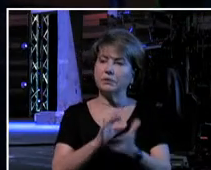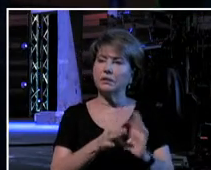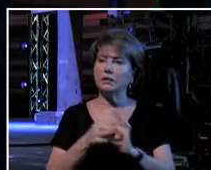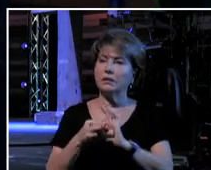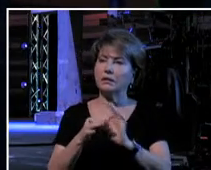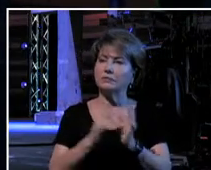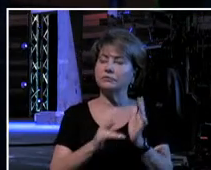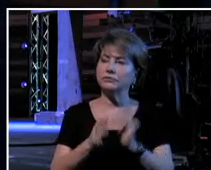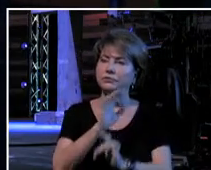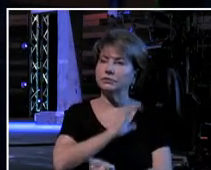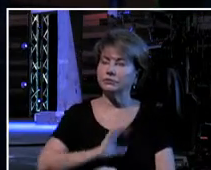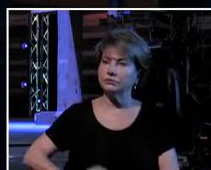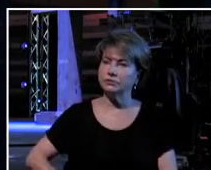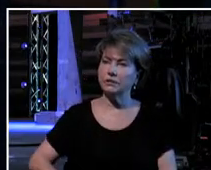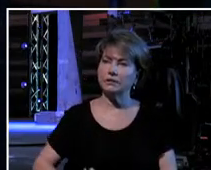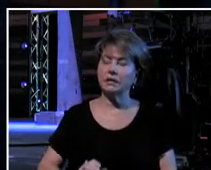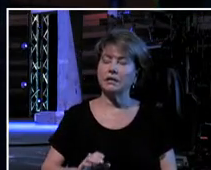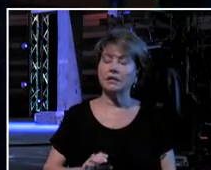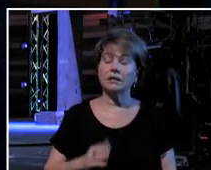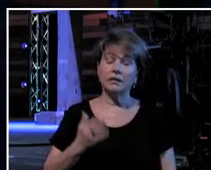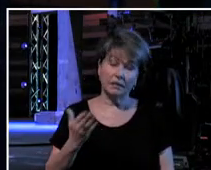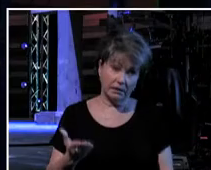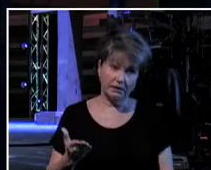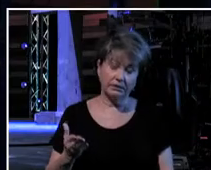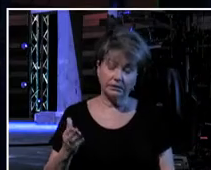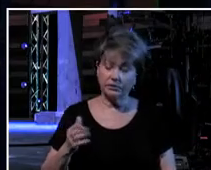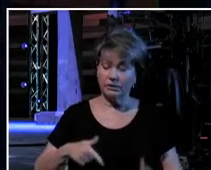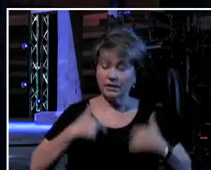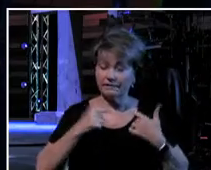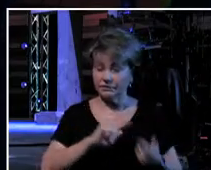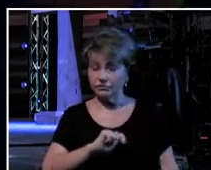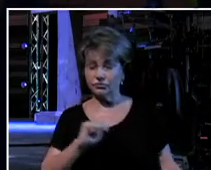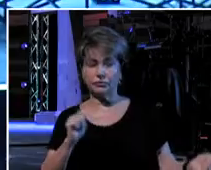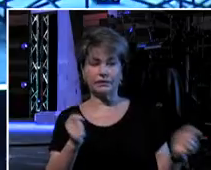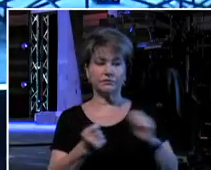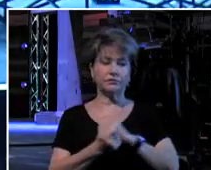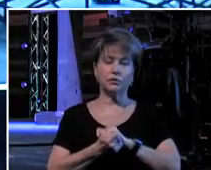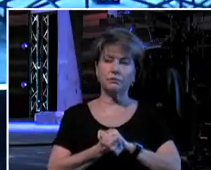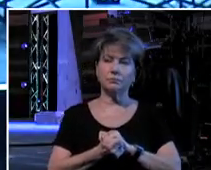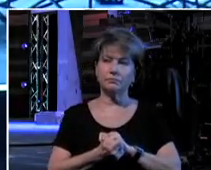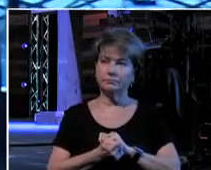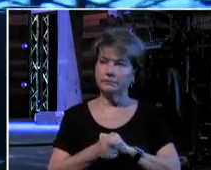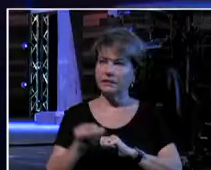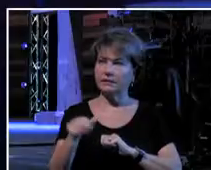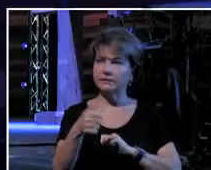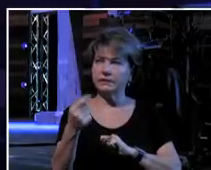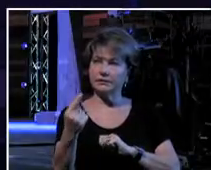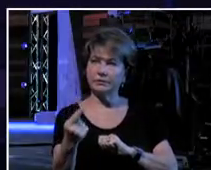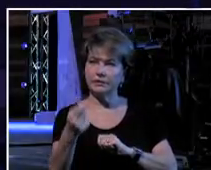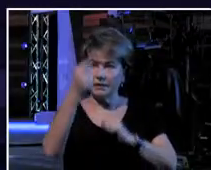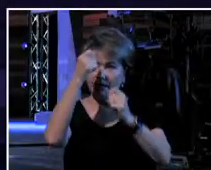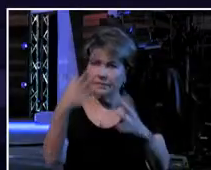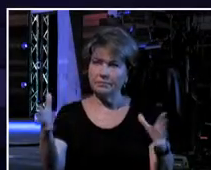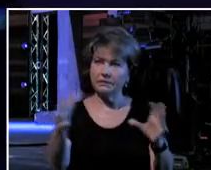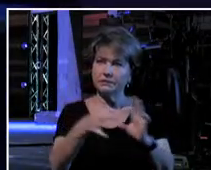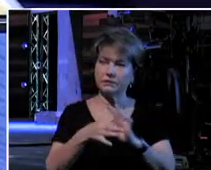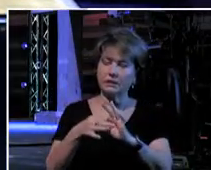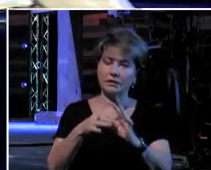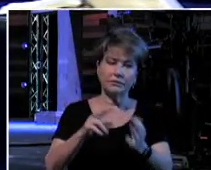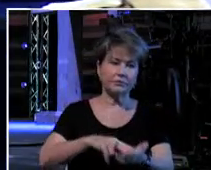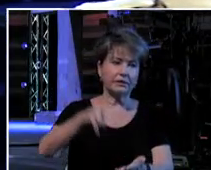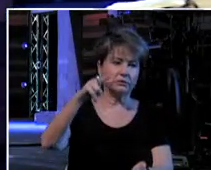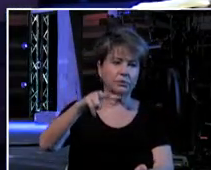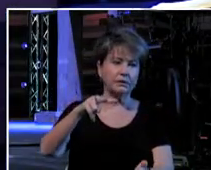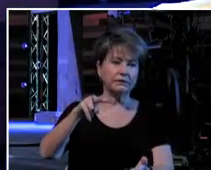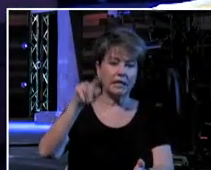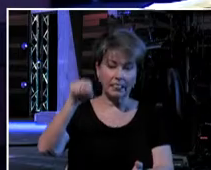that never be the same moment. Their lives were transformed. But here's the other one. The message of the resurrection was their